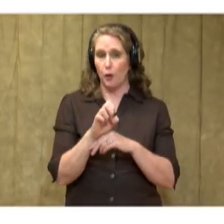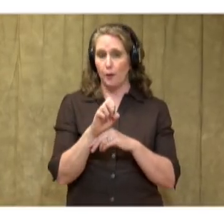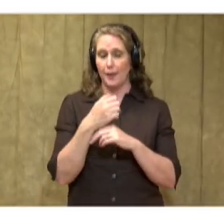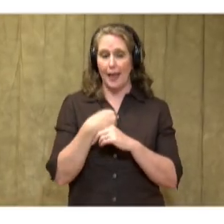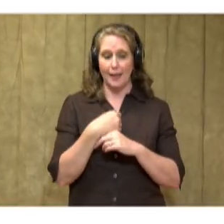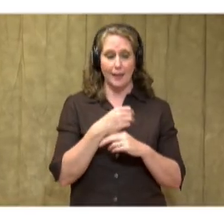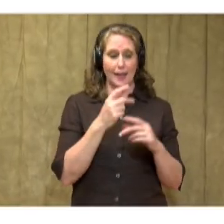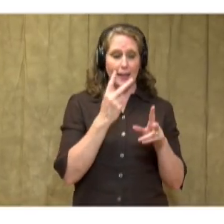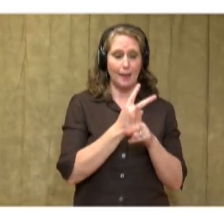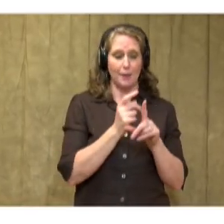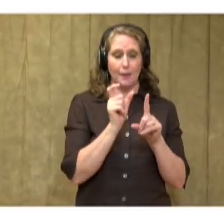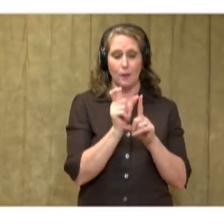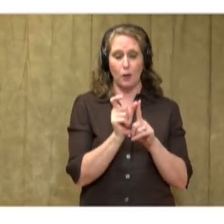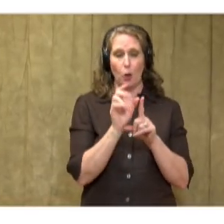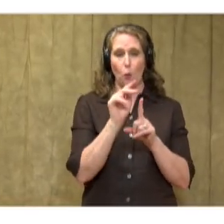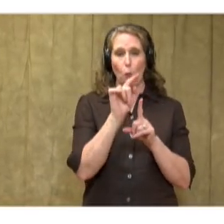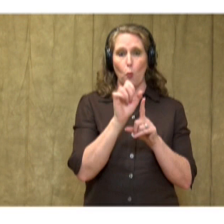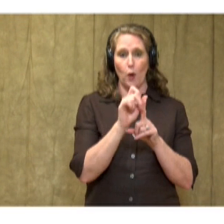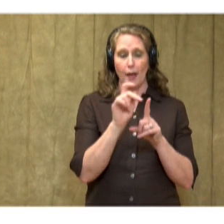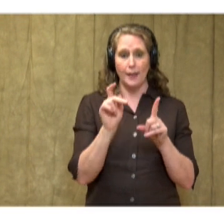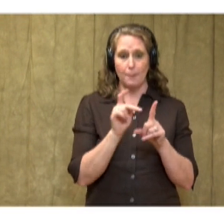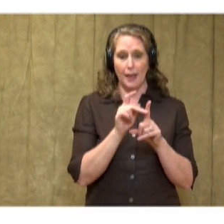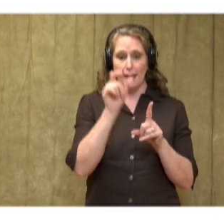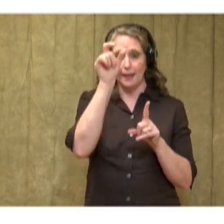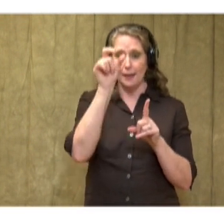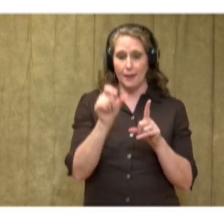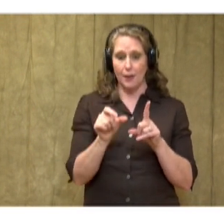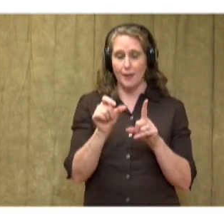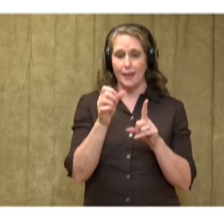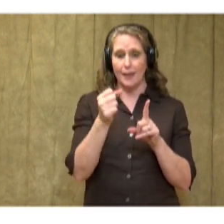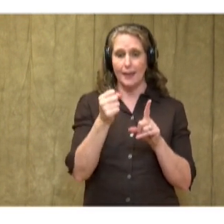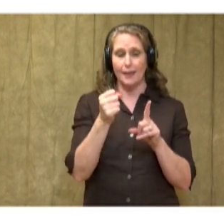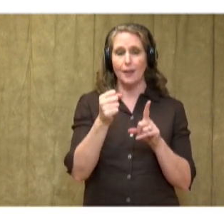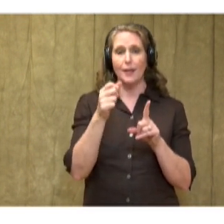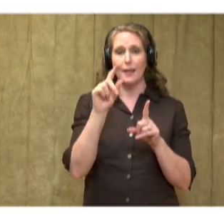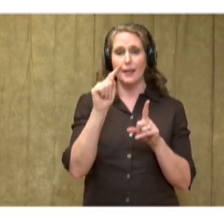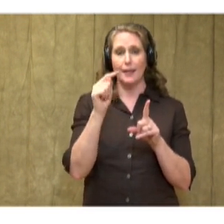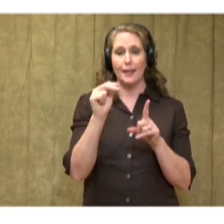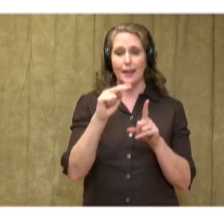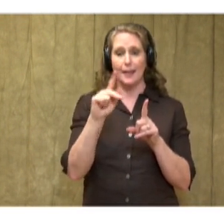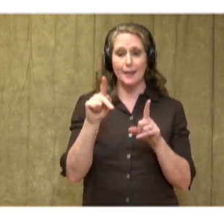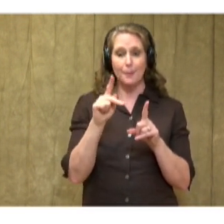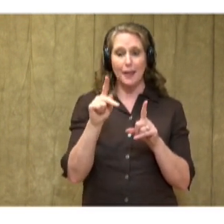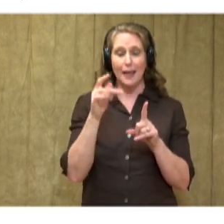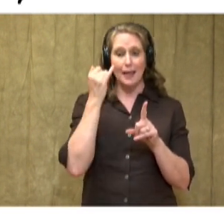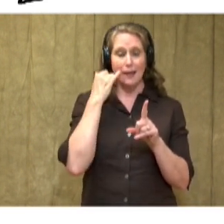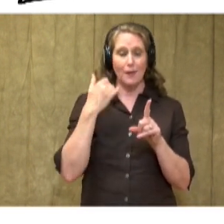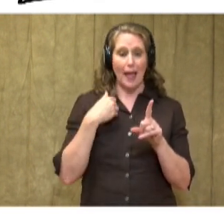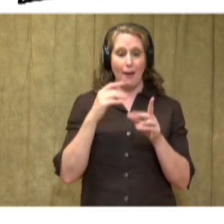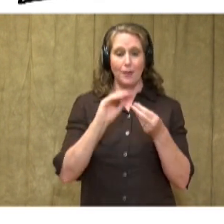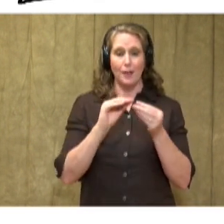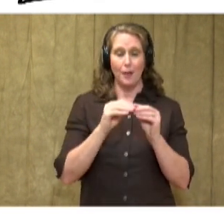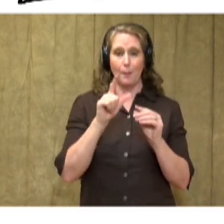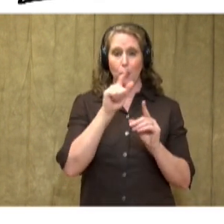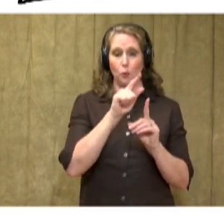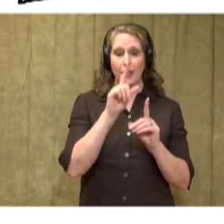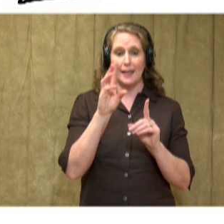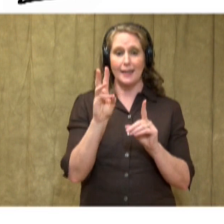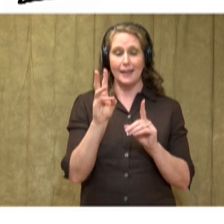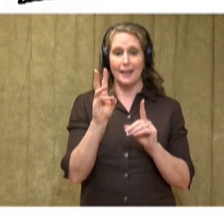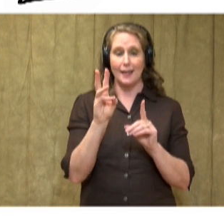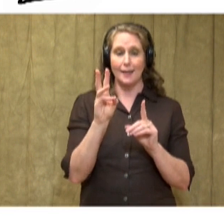ones place. Remember, the rod holds the tens place. So if I had the number 26,